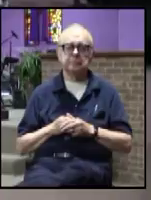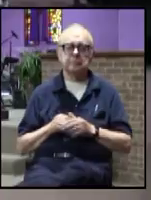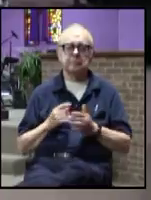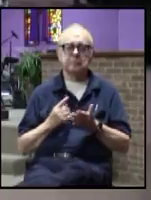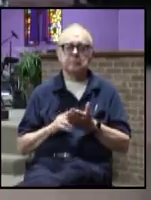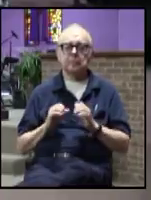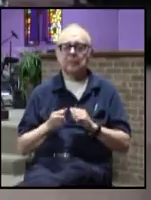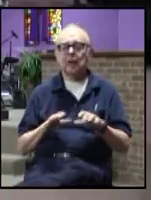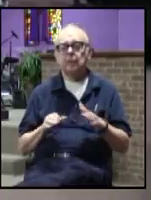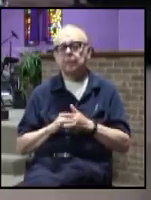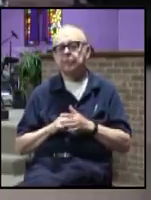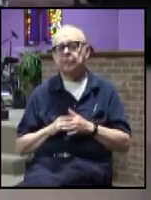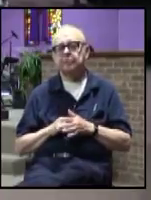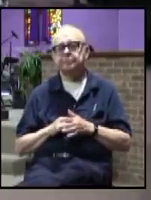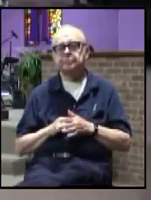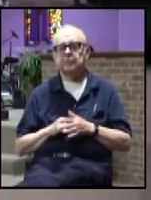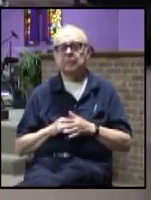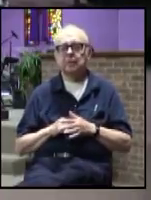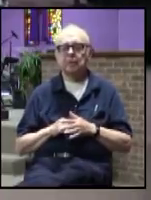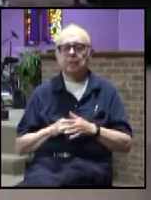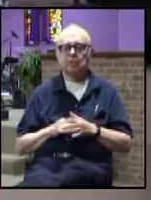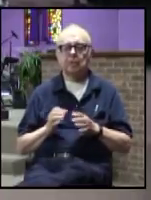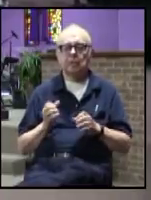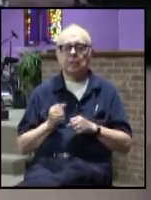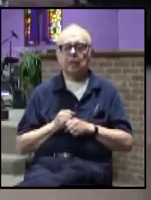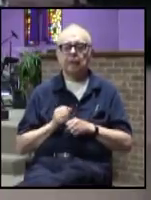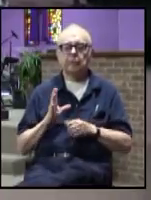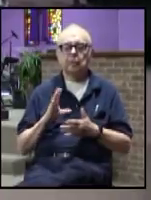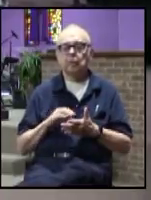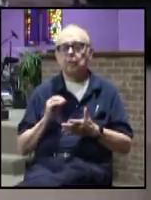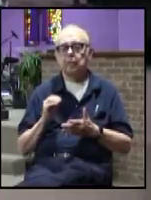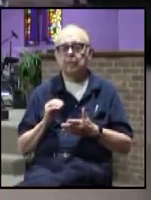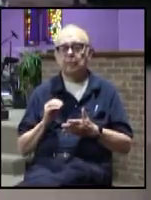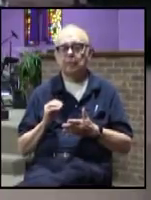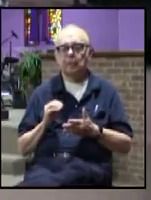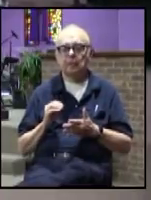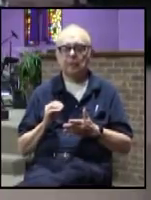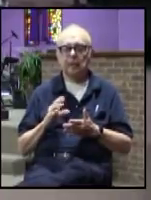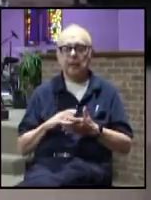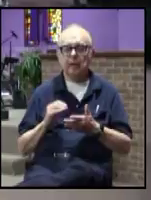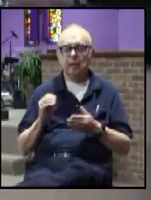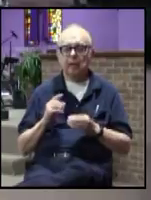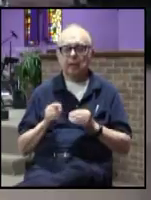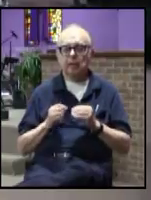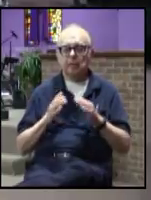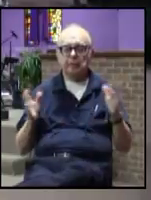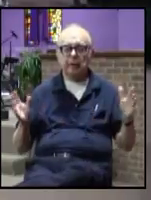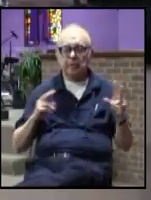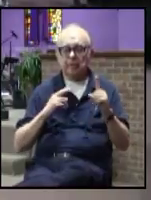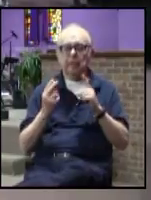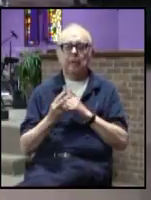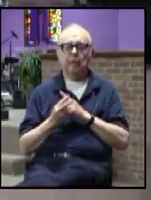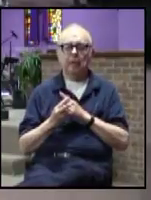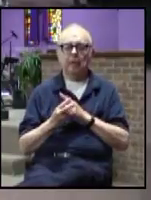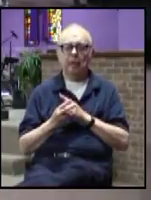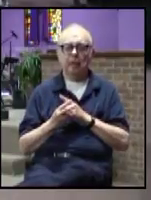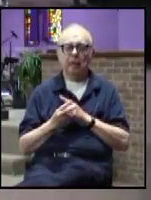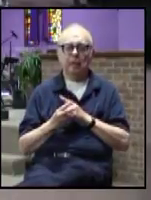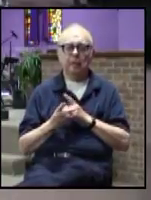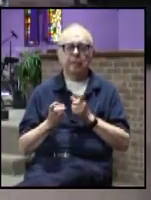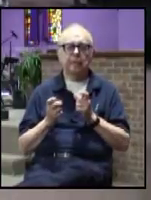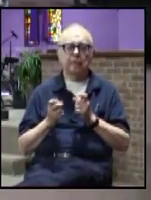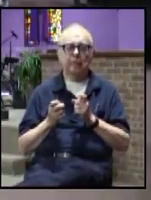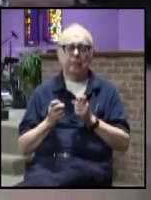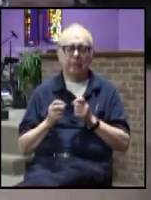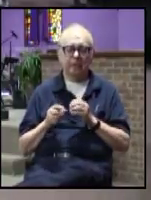talk about how do I do this? We got to discover a bigger perspective, and I'll go through these